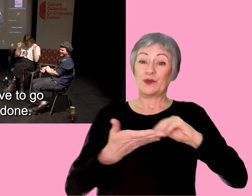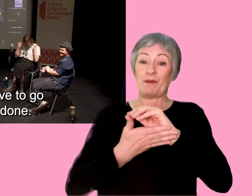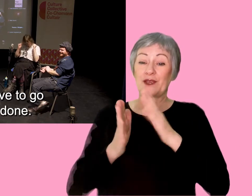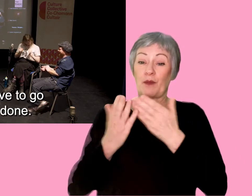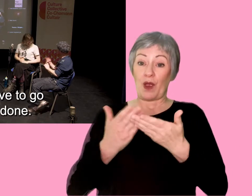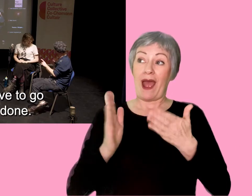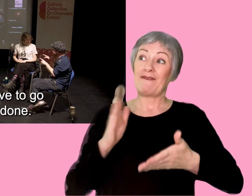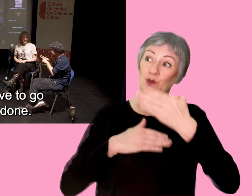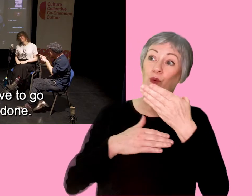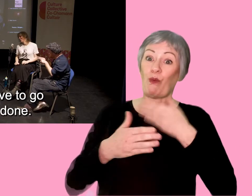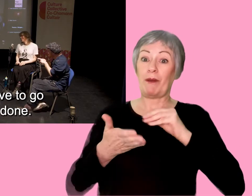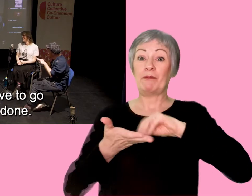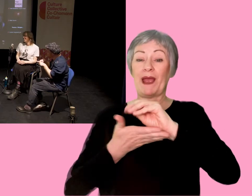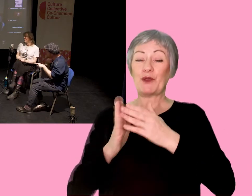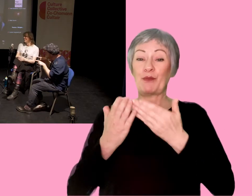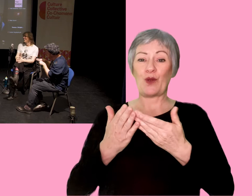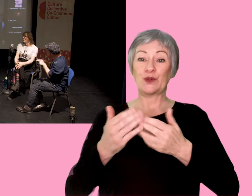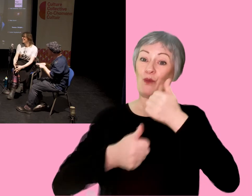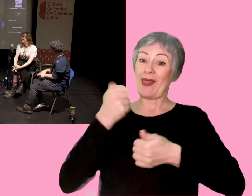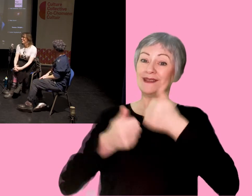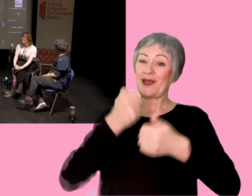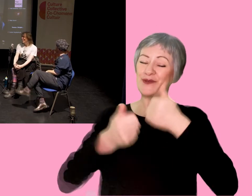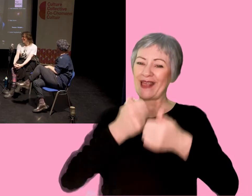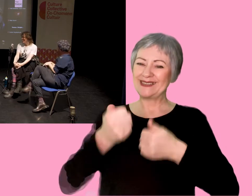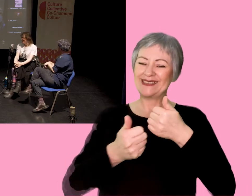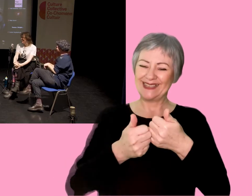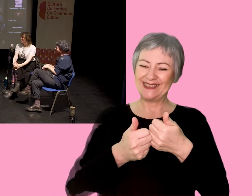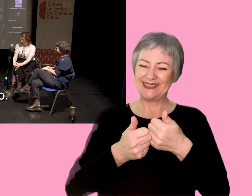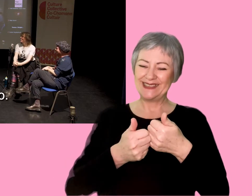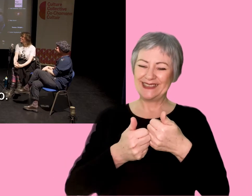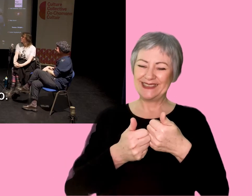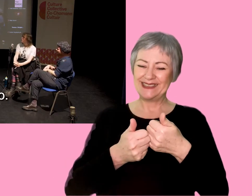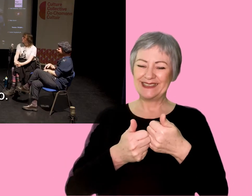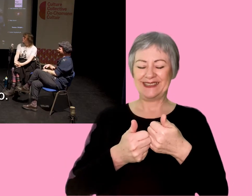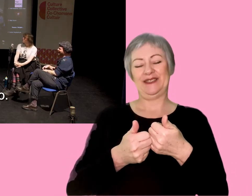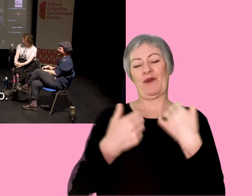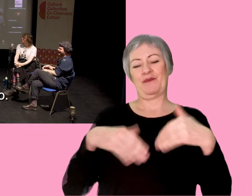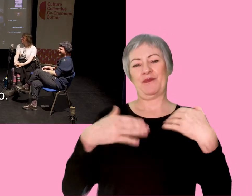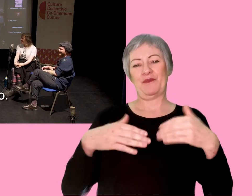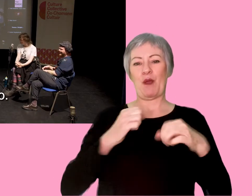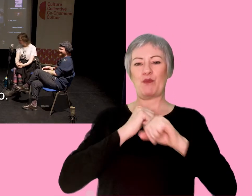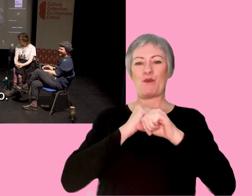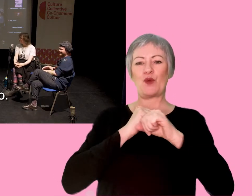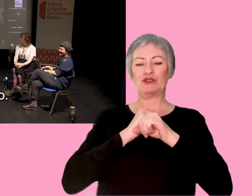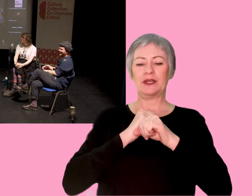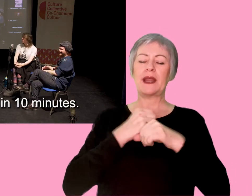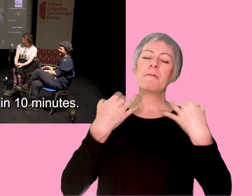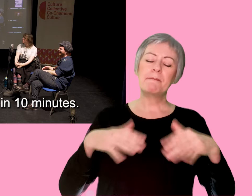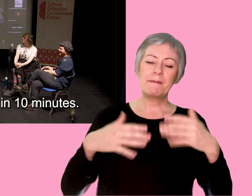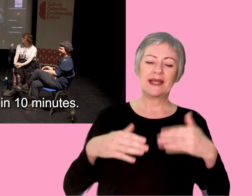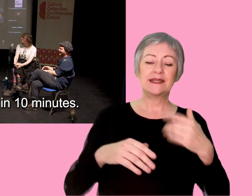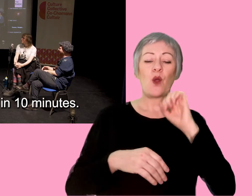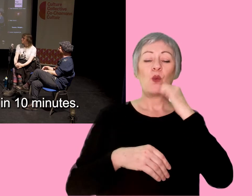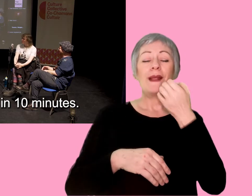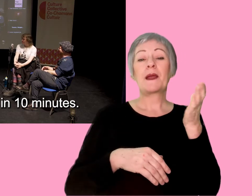have to go and do that. So well done. Actually, yeah. Excellent. Excellent promo. Amazing. We're going to